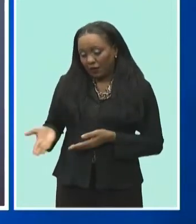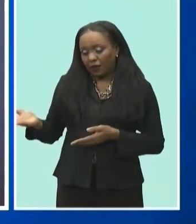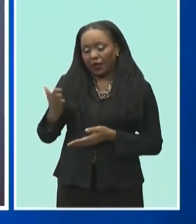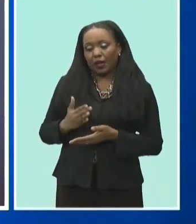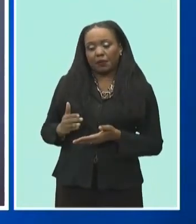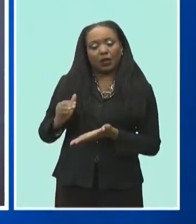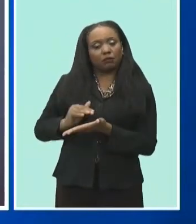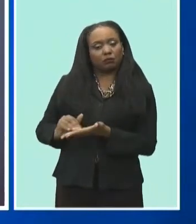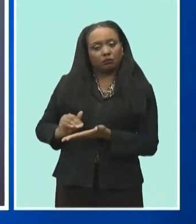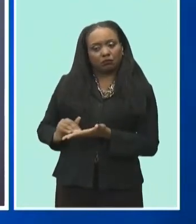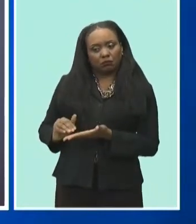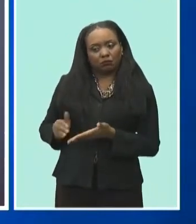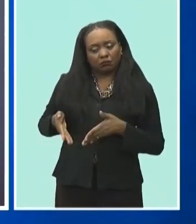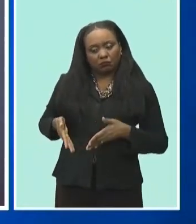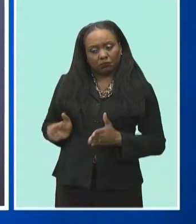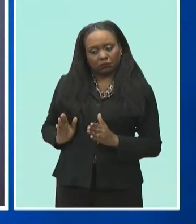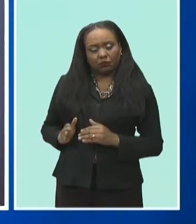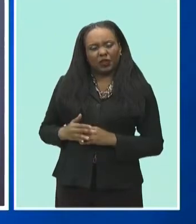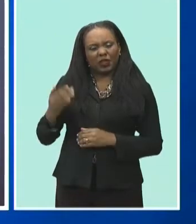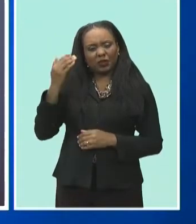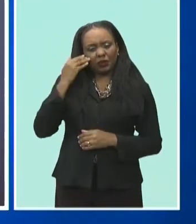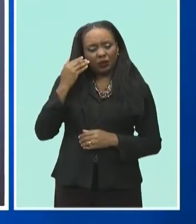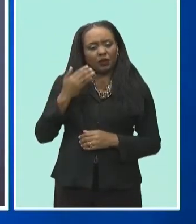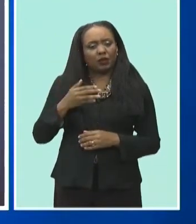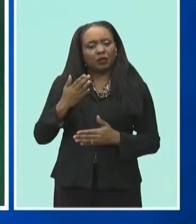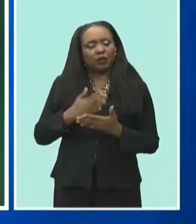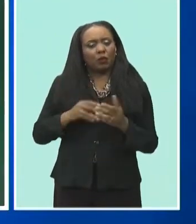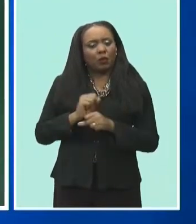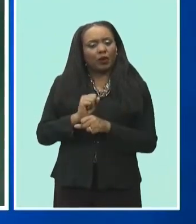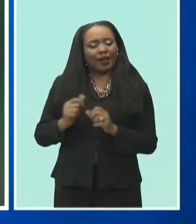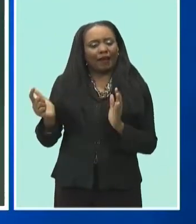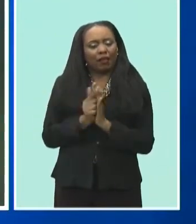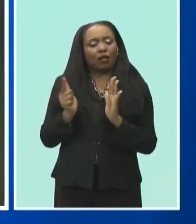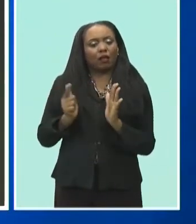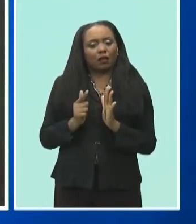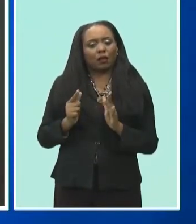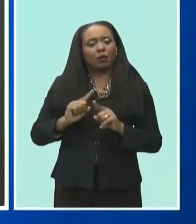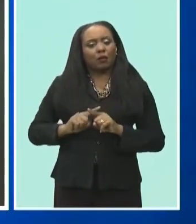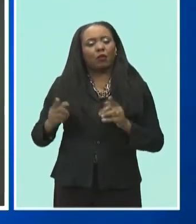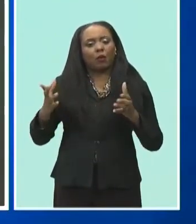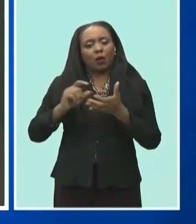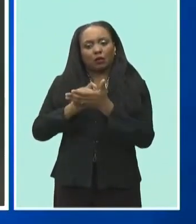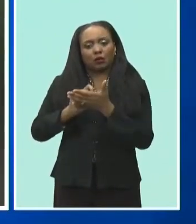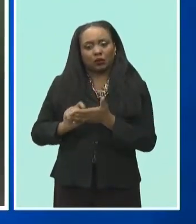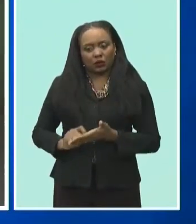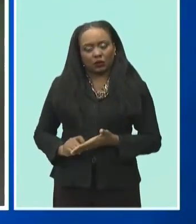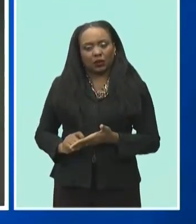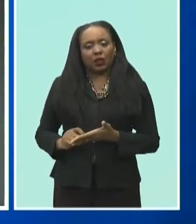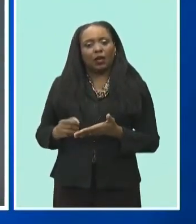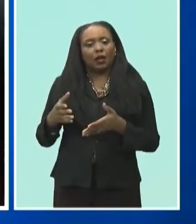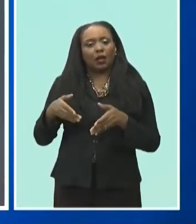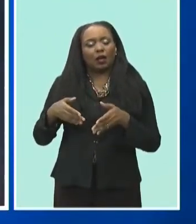here and who we know are working illegally in Trinidad and Tobago. Ms. Gandhi Andrews